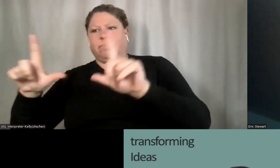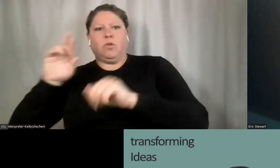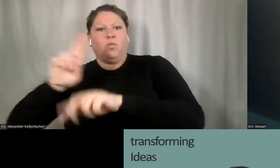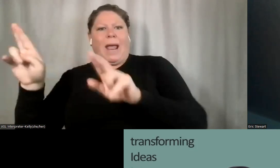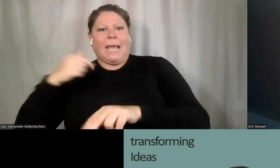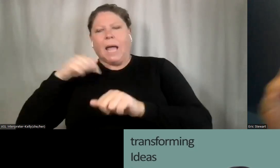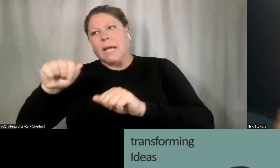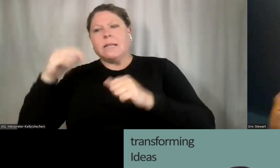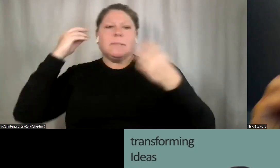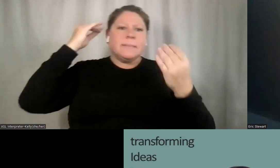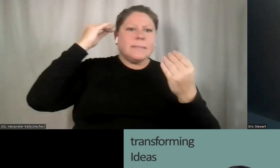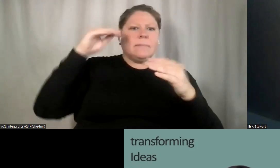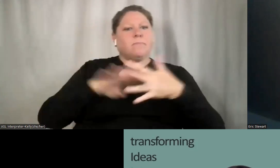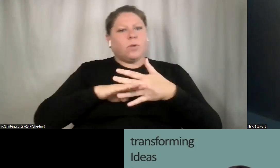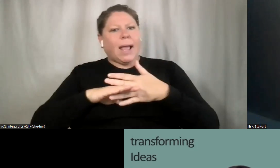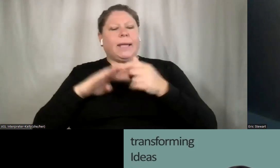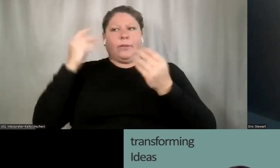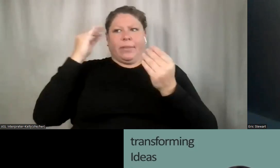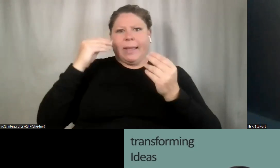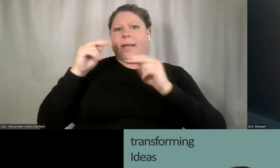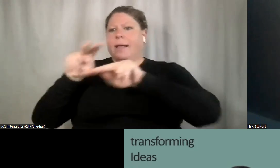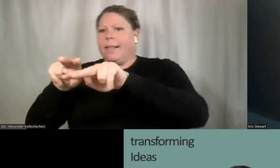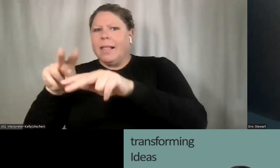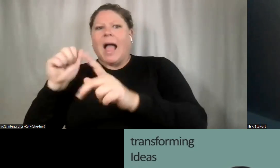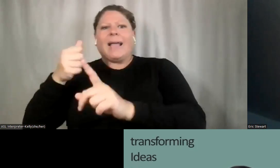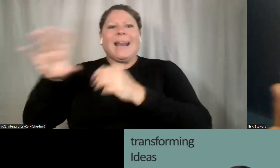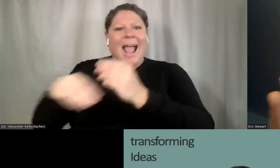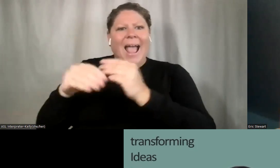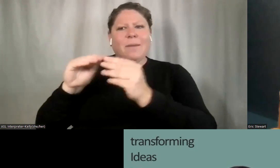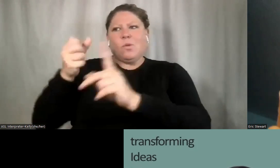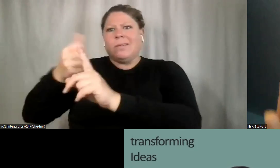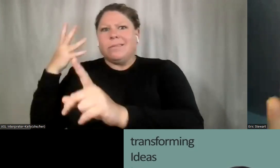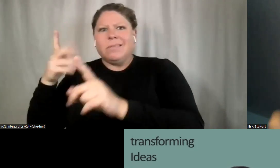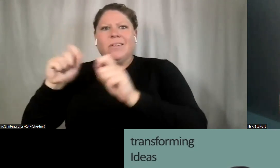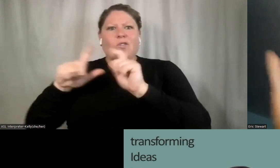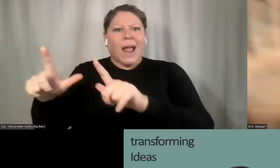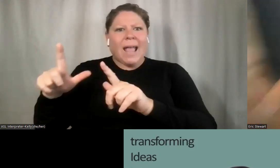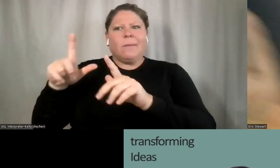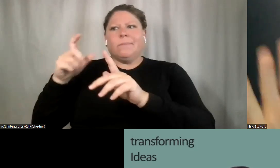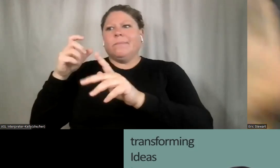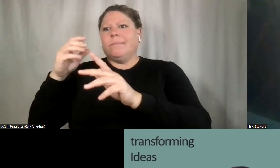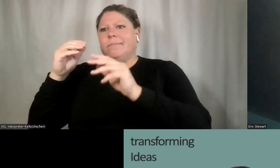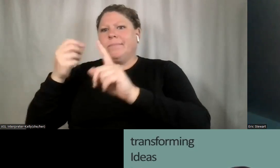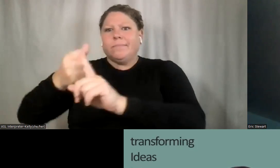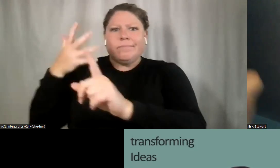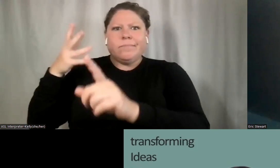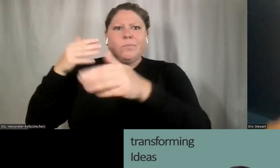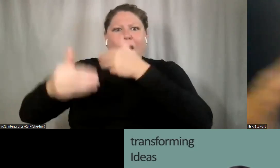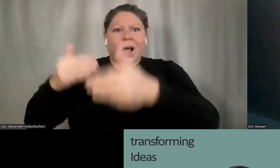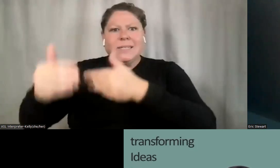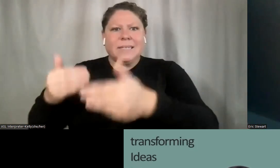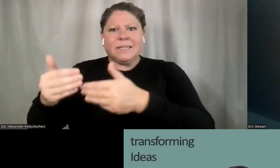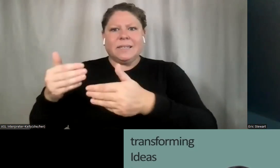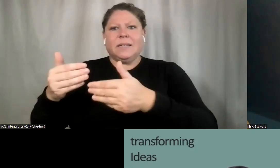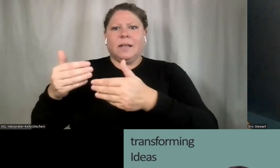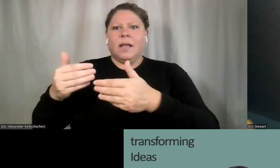in the details, the instructions, put in the frameworks for them, and then invite people to them so